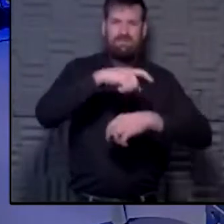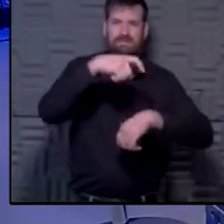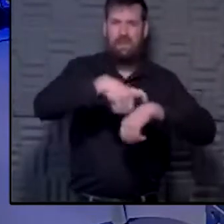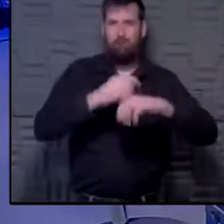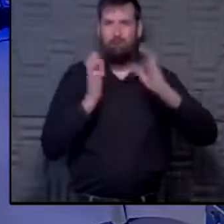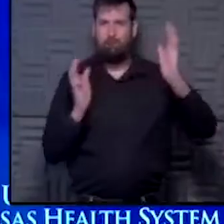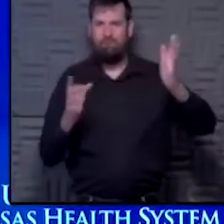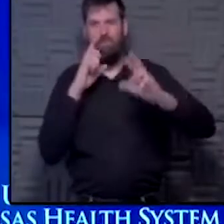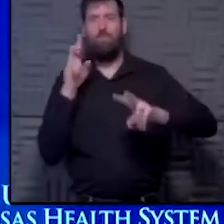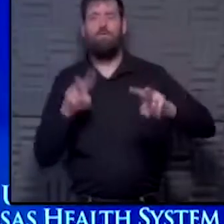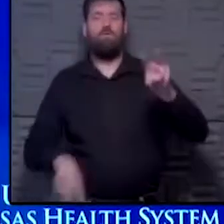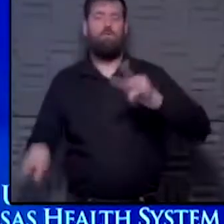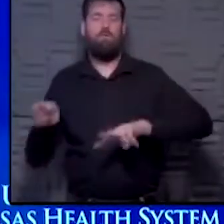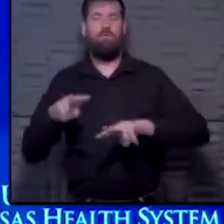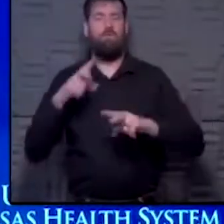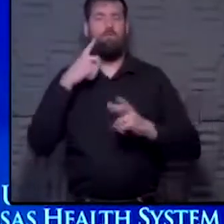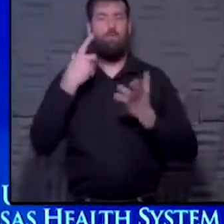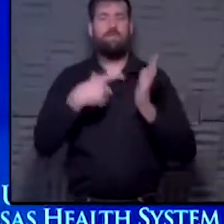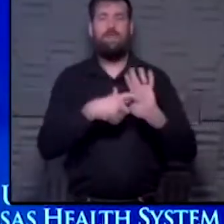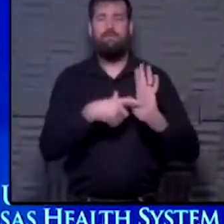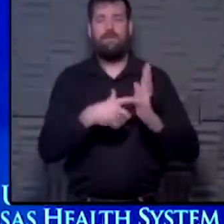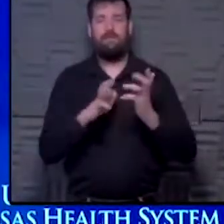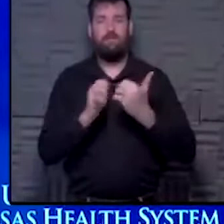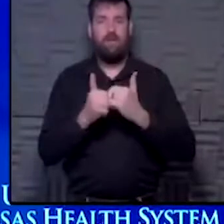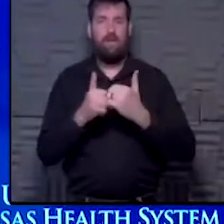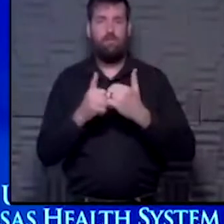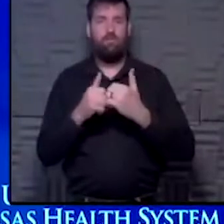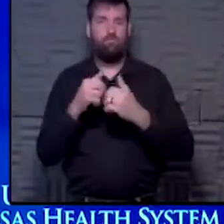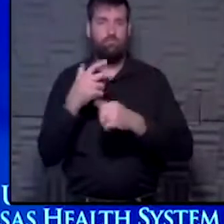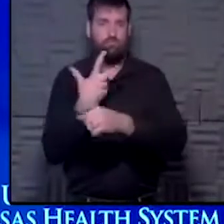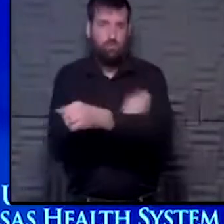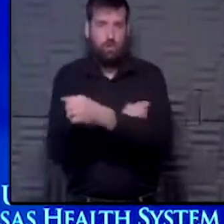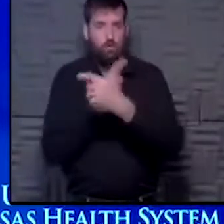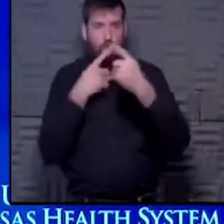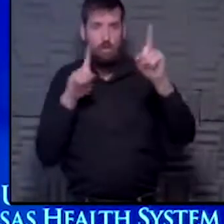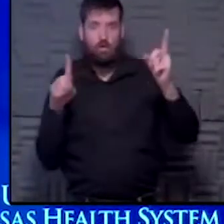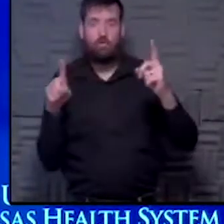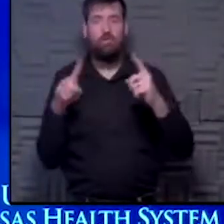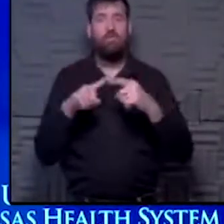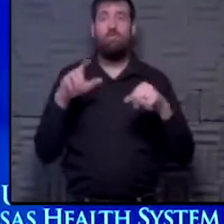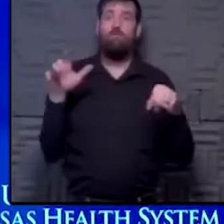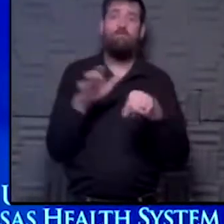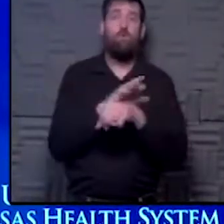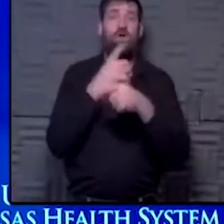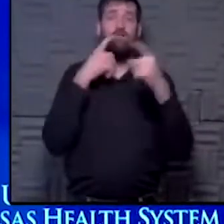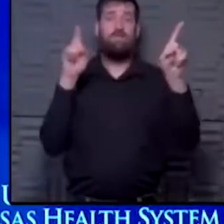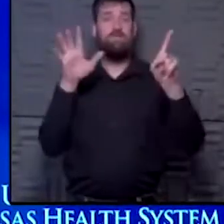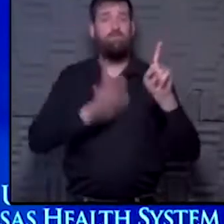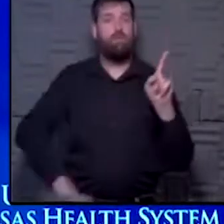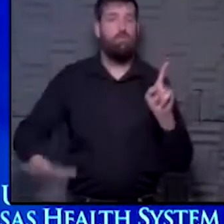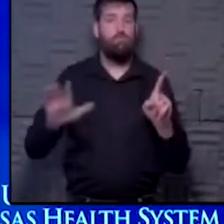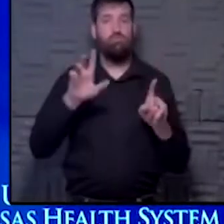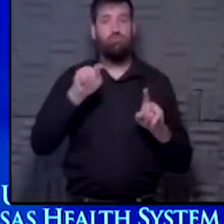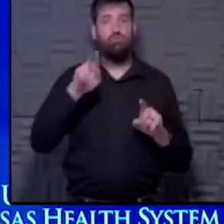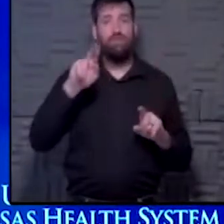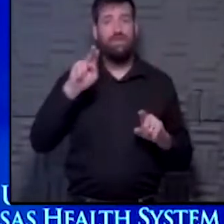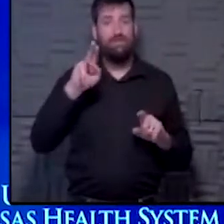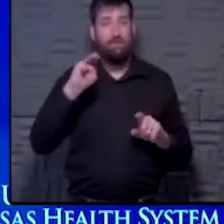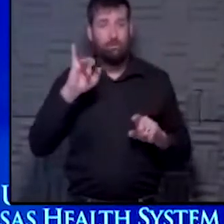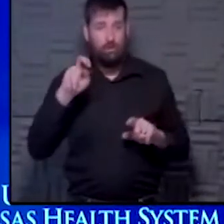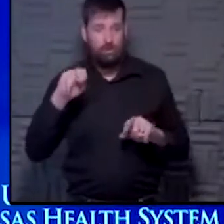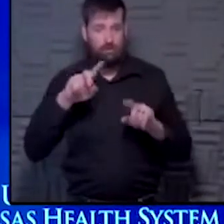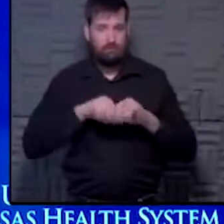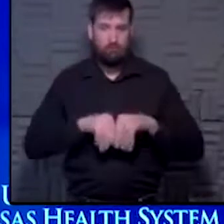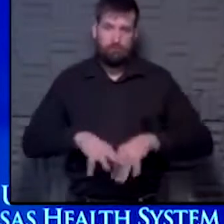to see about side effects and how the drug is performing and its full efficacy, especially around transmission, that